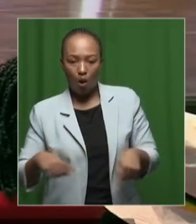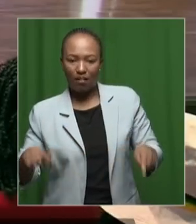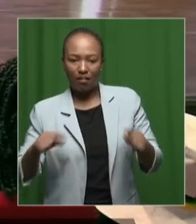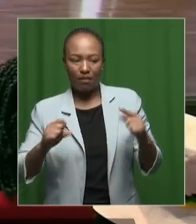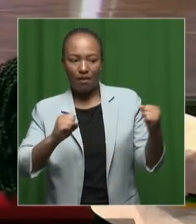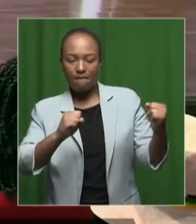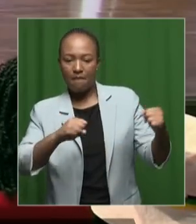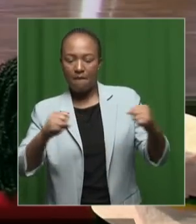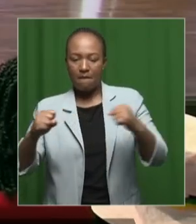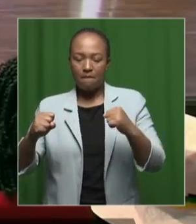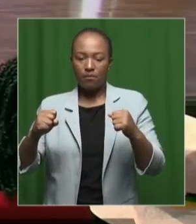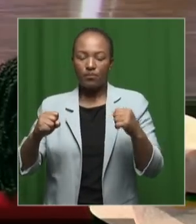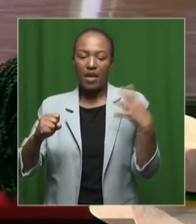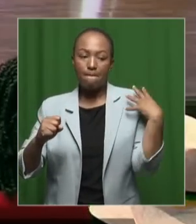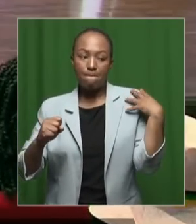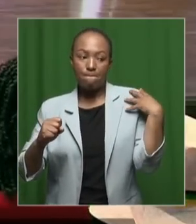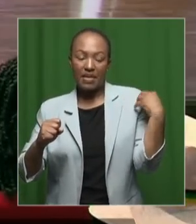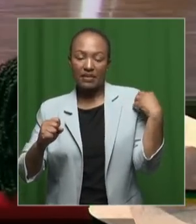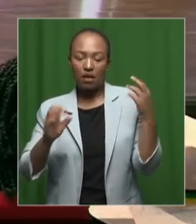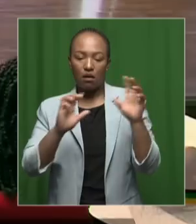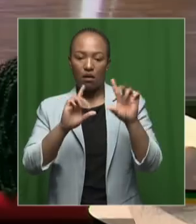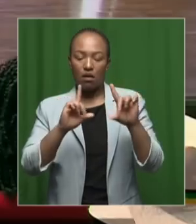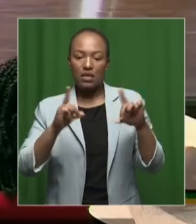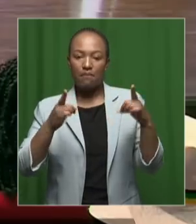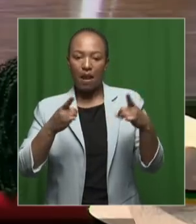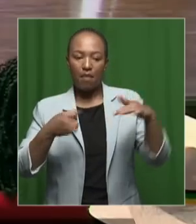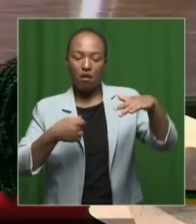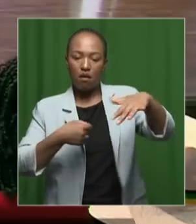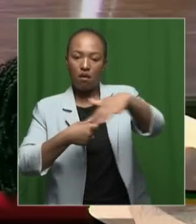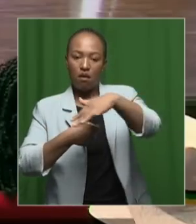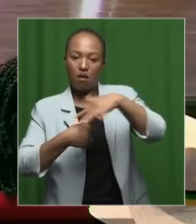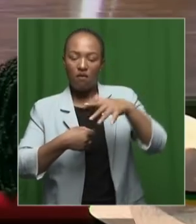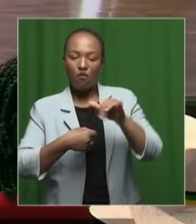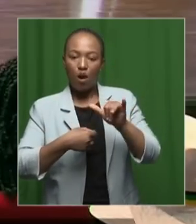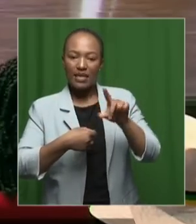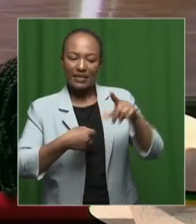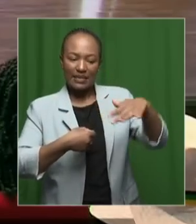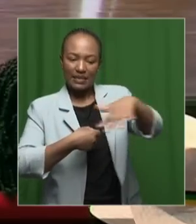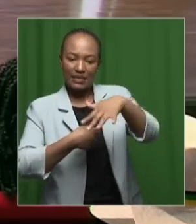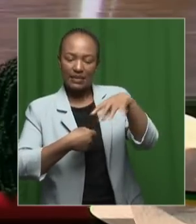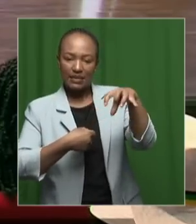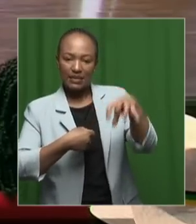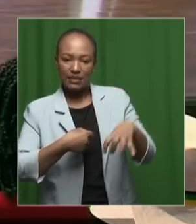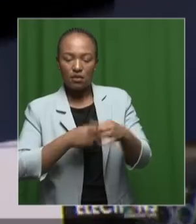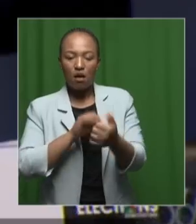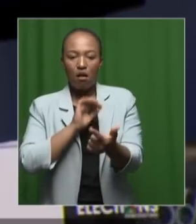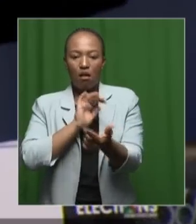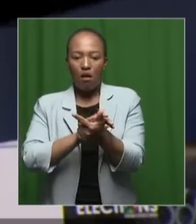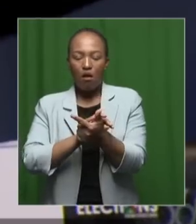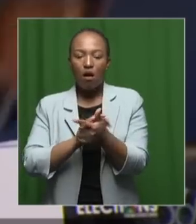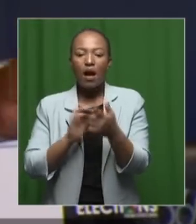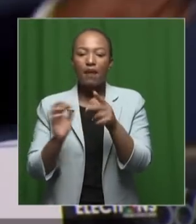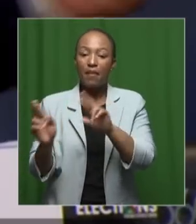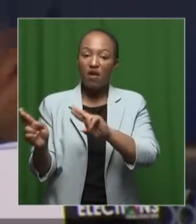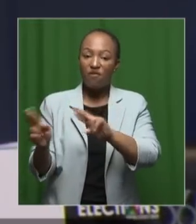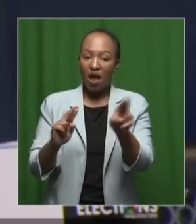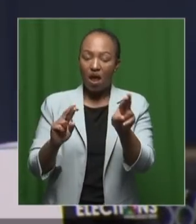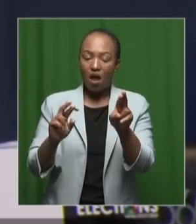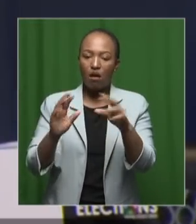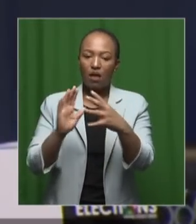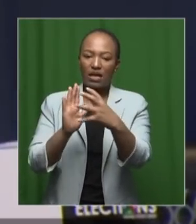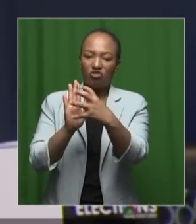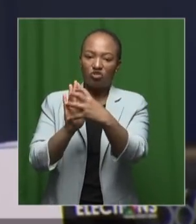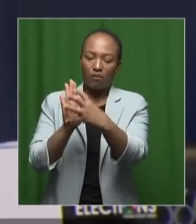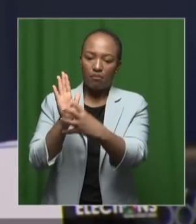Ruta versus the Minister of Home Affairs, and you read there what is wrong with the laws. I can even refer you to chapters, which, I mean,